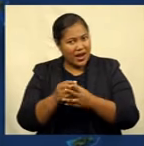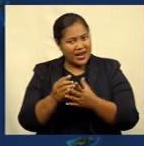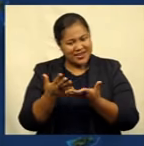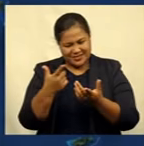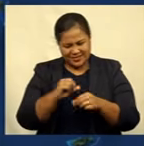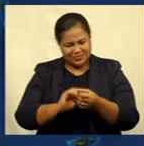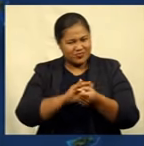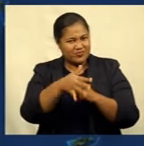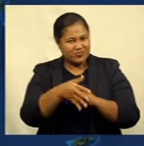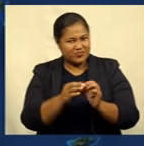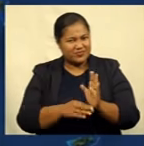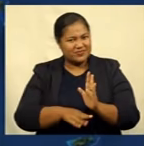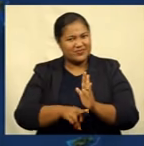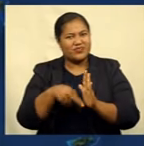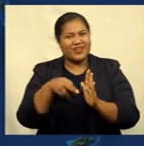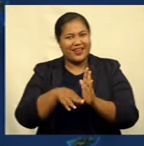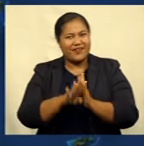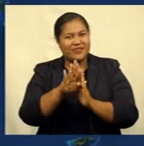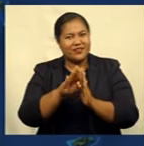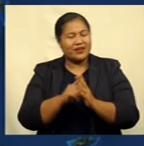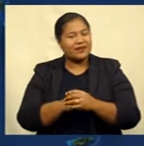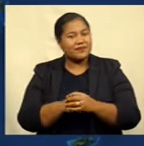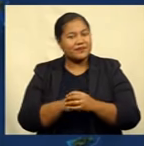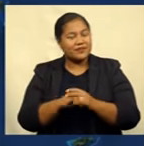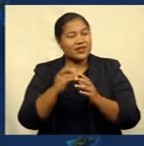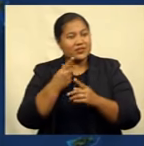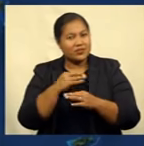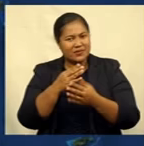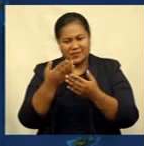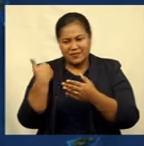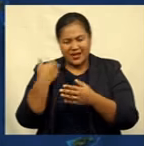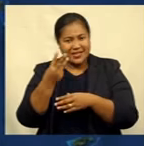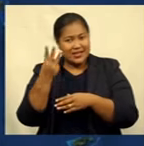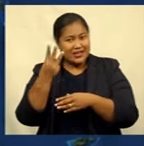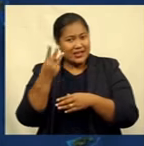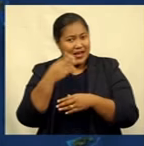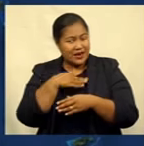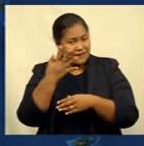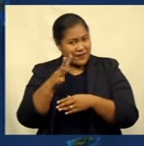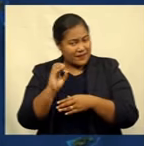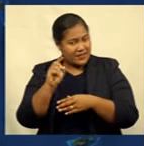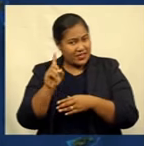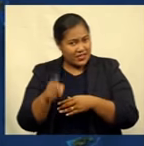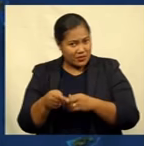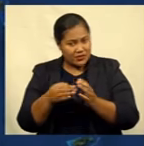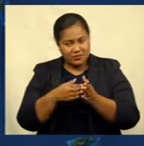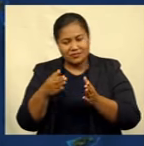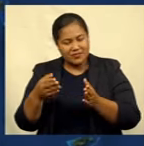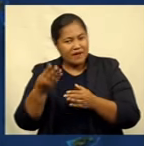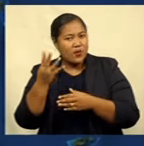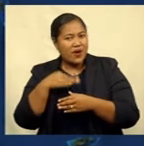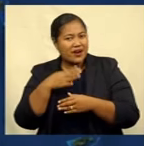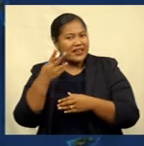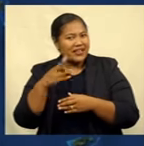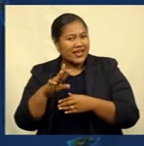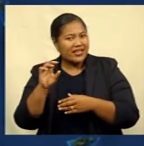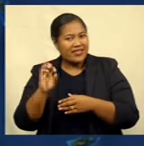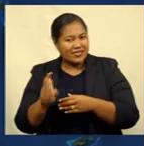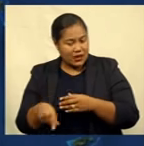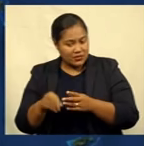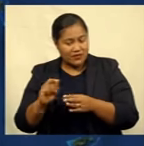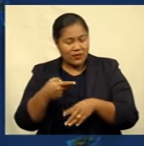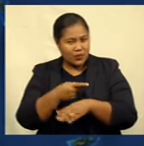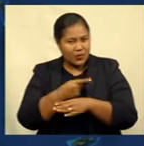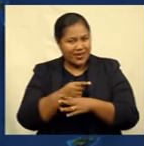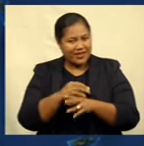pandemic. U.S. initial jobless claims rose past 350,000 to 419,000 for the week ended on